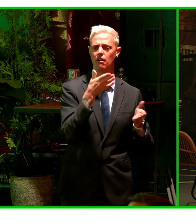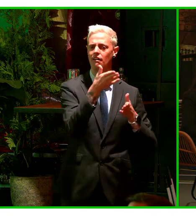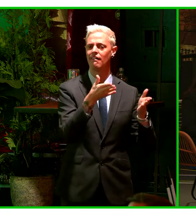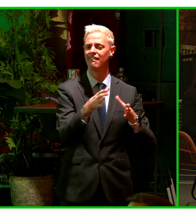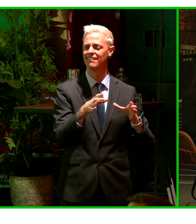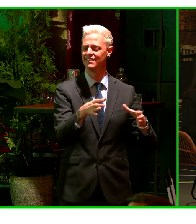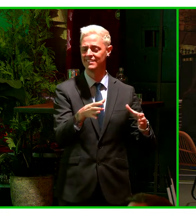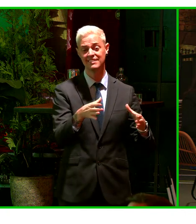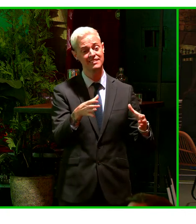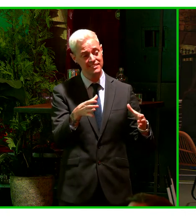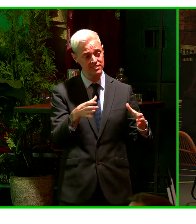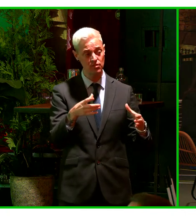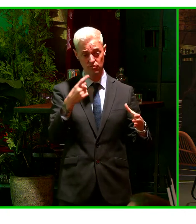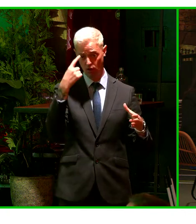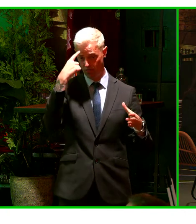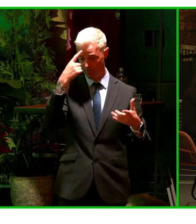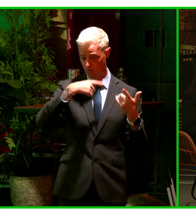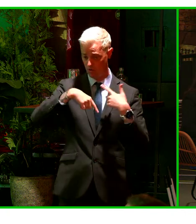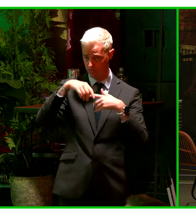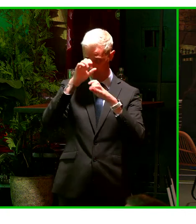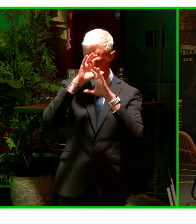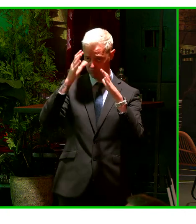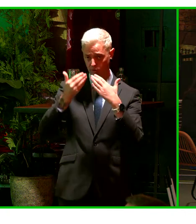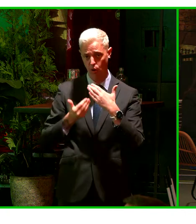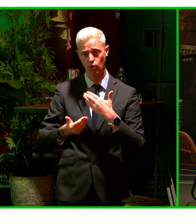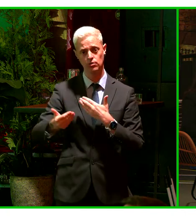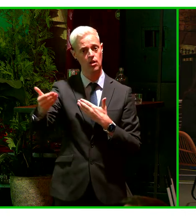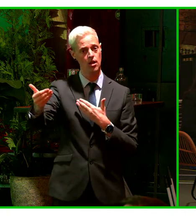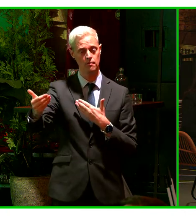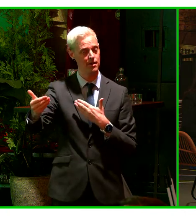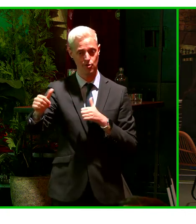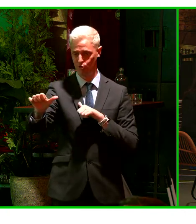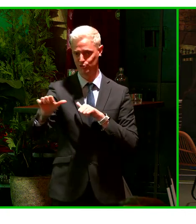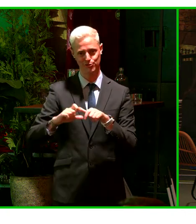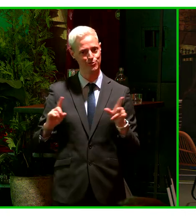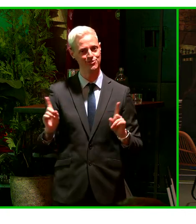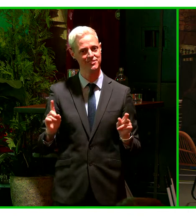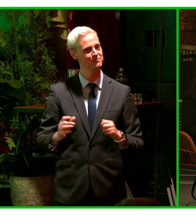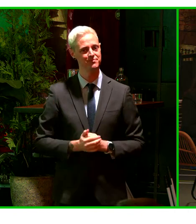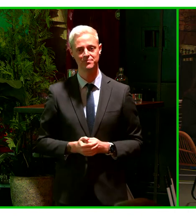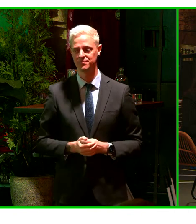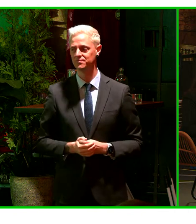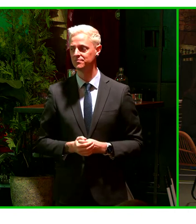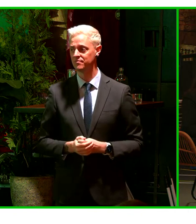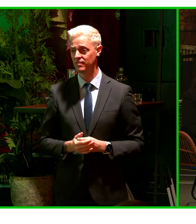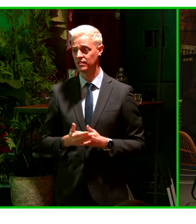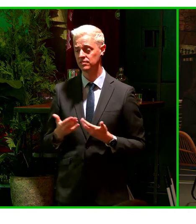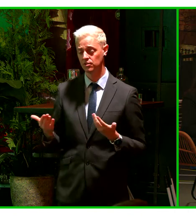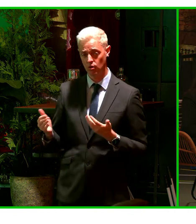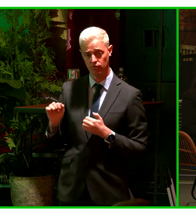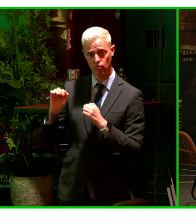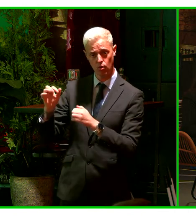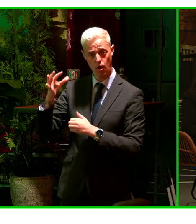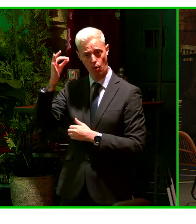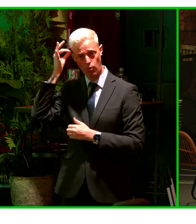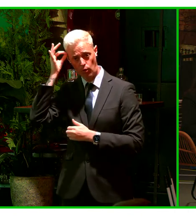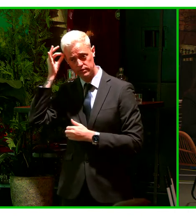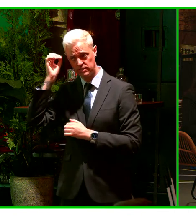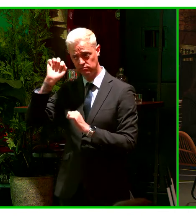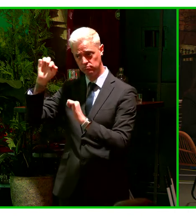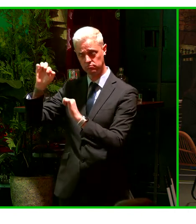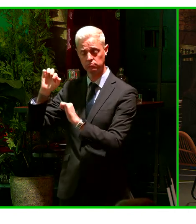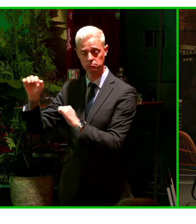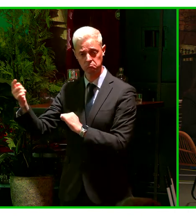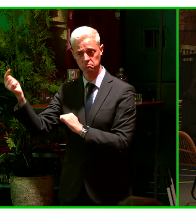longer term. So I would say these are the things that I would appeal today to the local authorities and the private landlords. Come and speak to